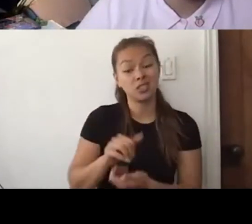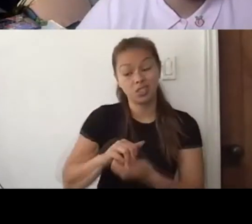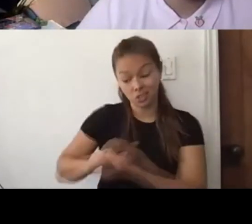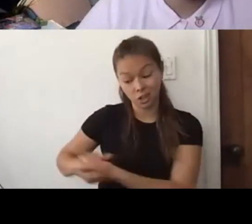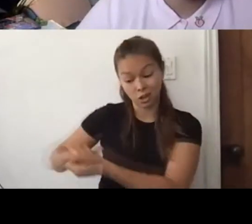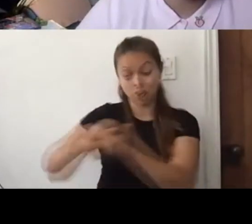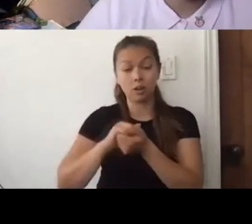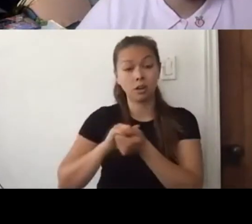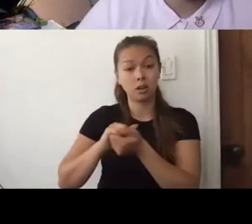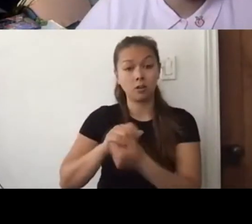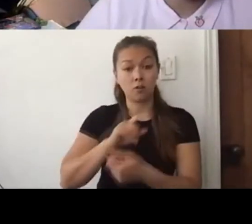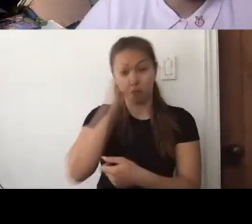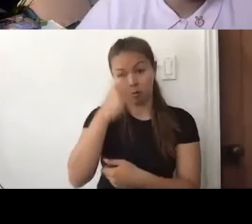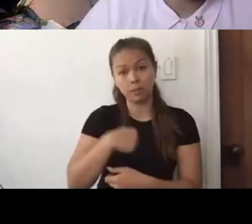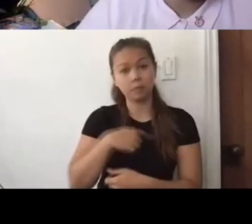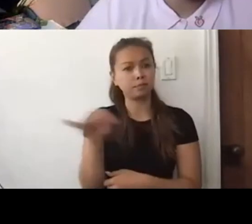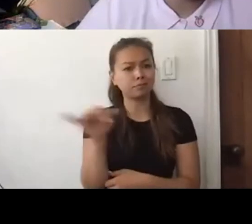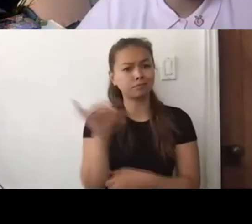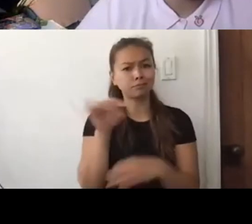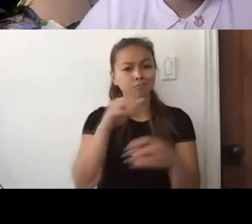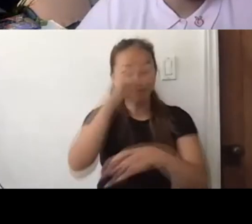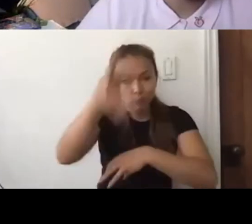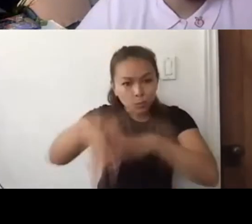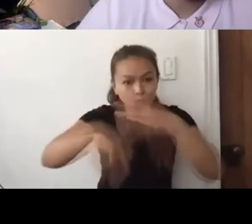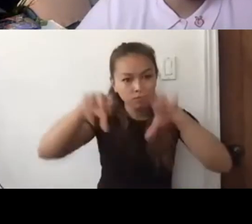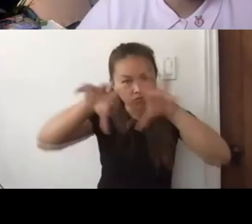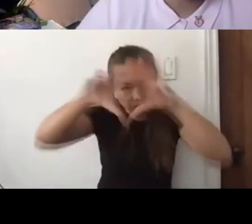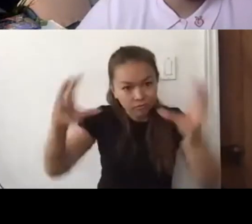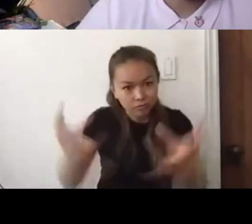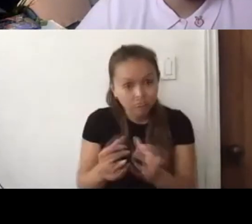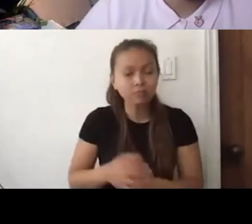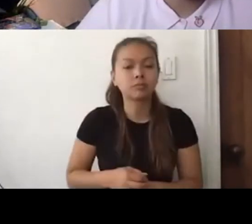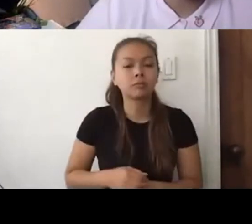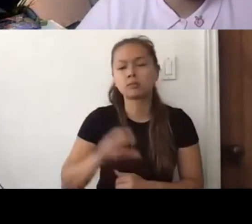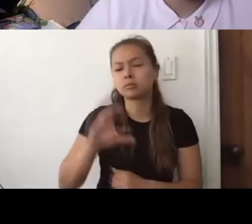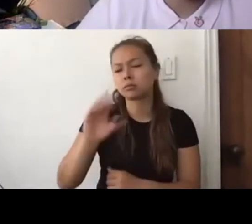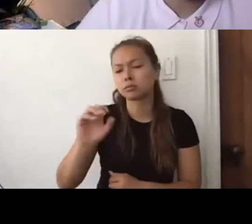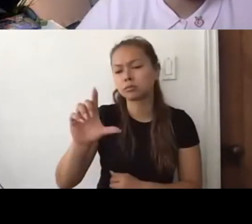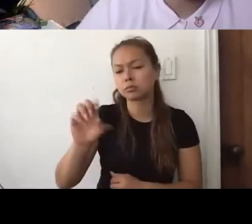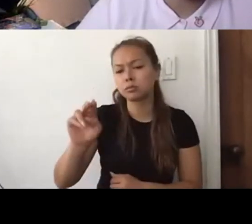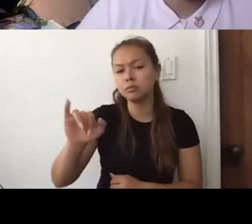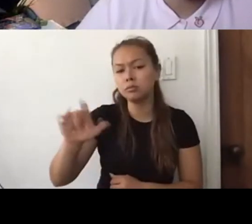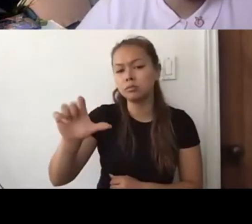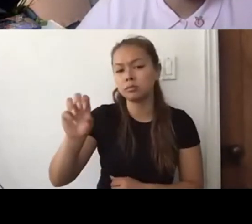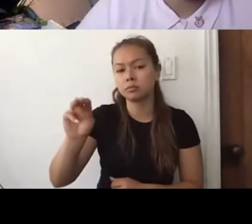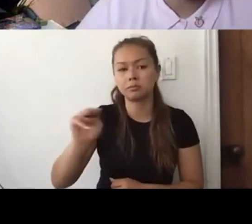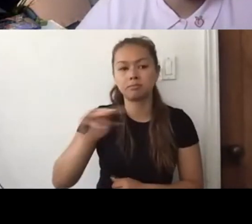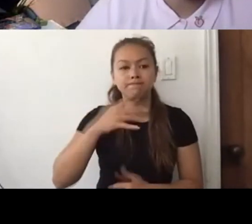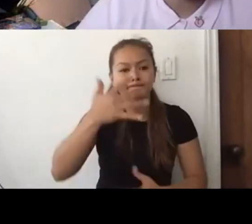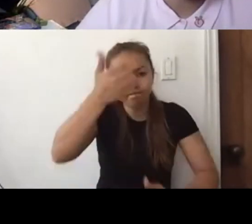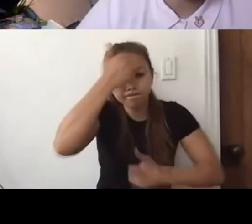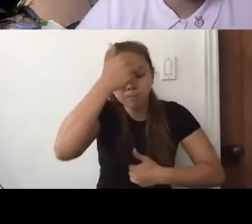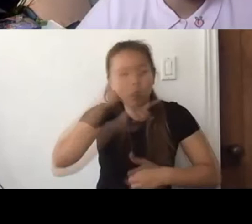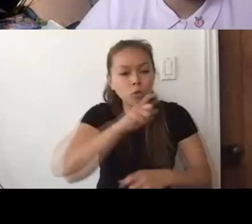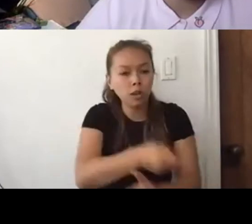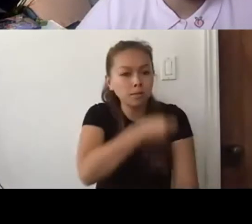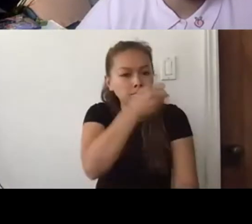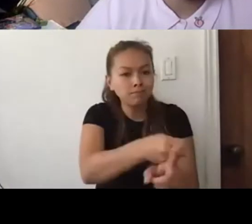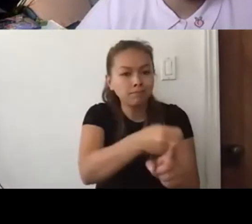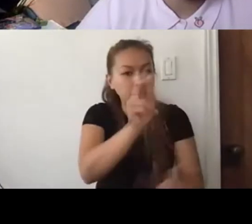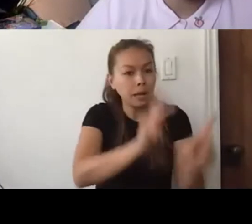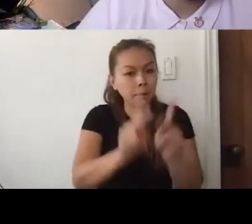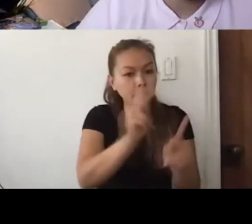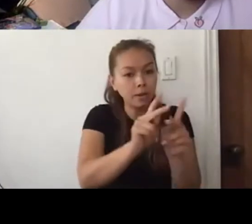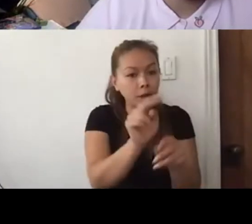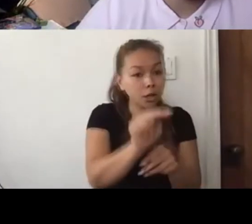has impacted folks but in the global north and the global south in disproportionately different ways. And I think it's really